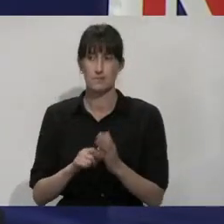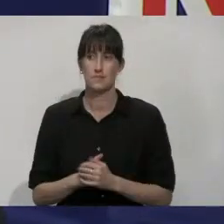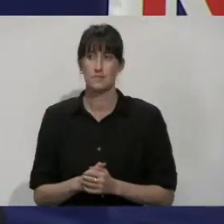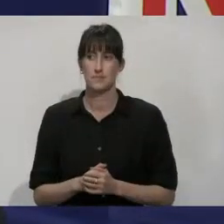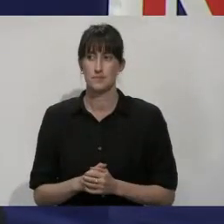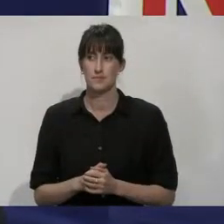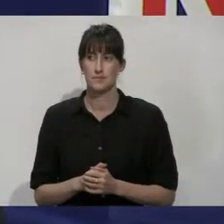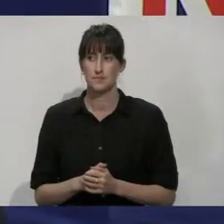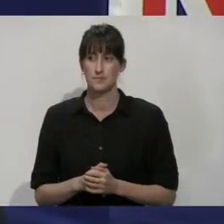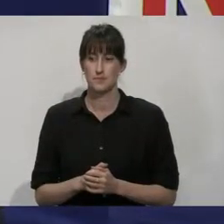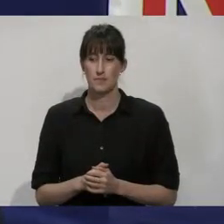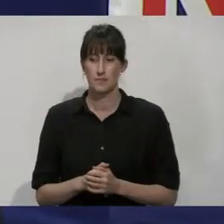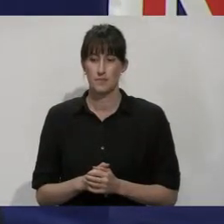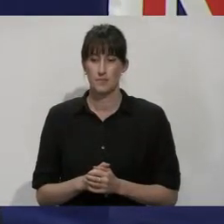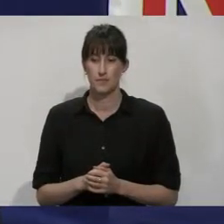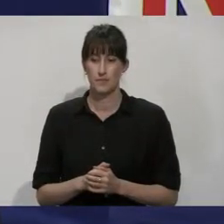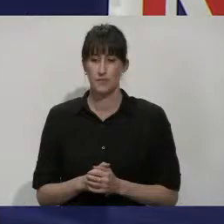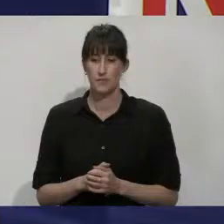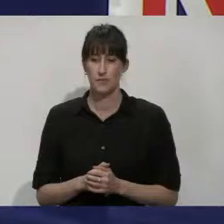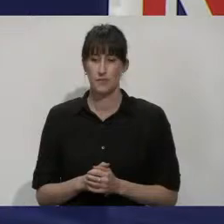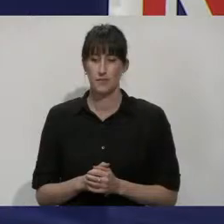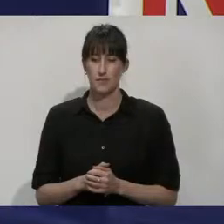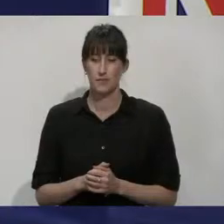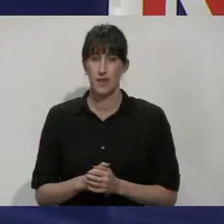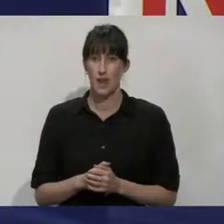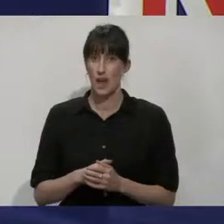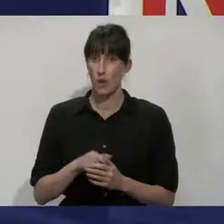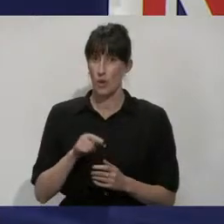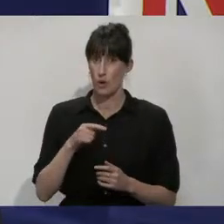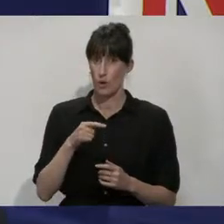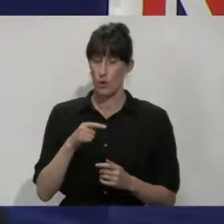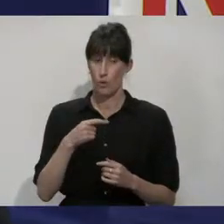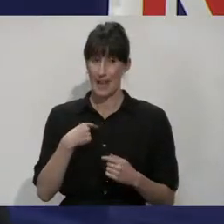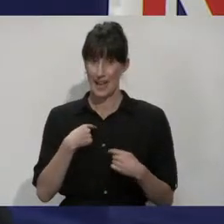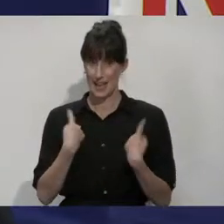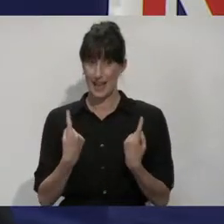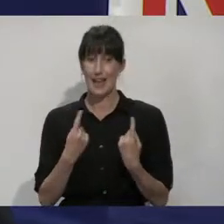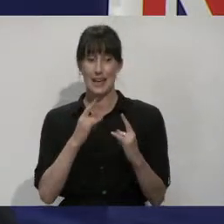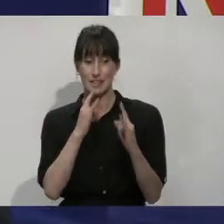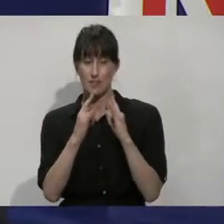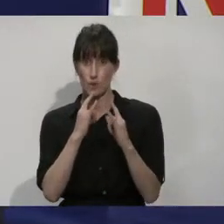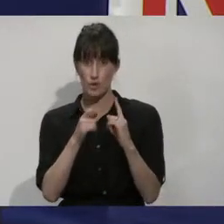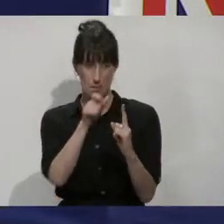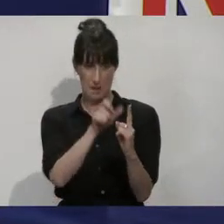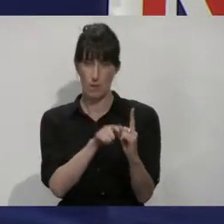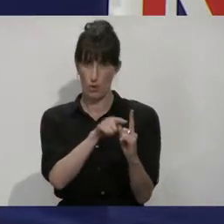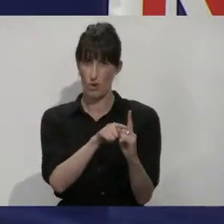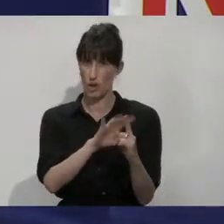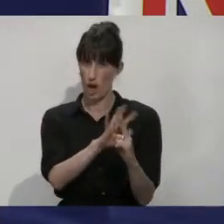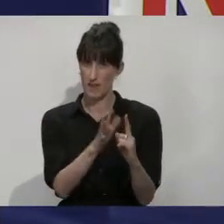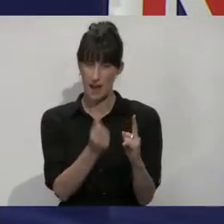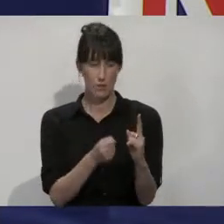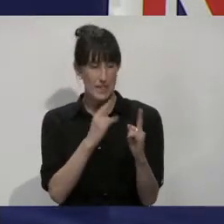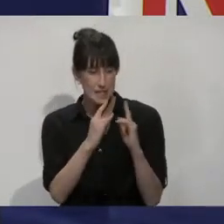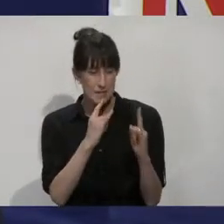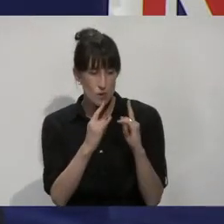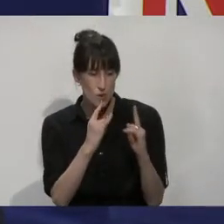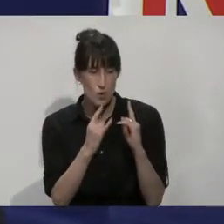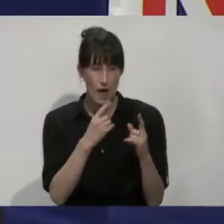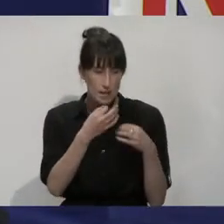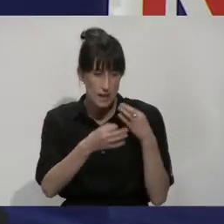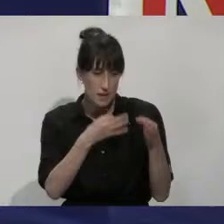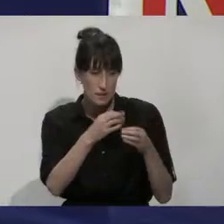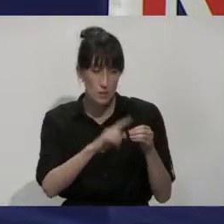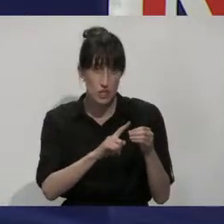made this point before, for a second or third interview because more information is gleaned each time. So we'll be watching that case very closely